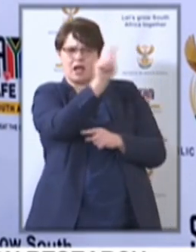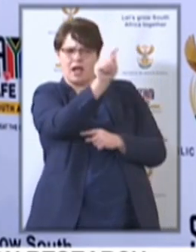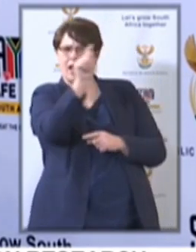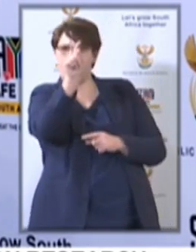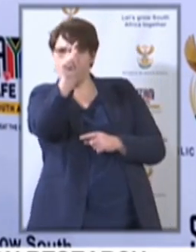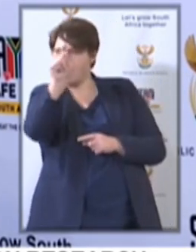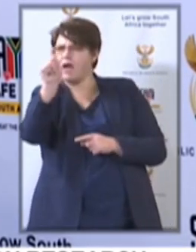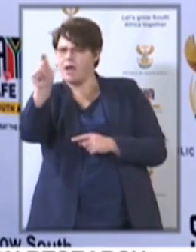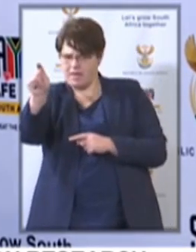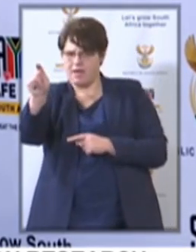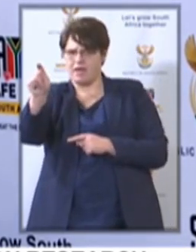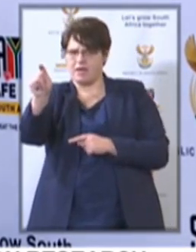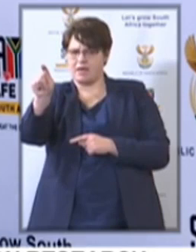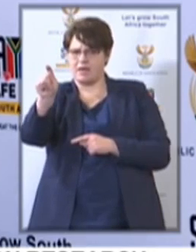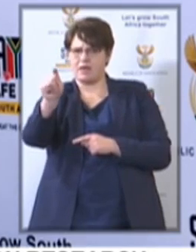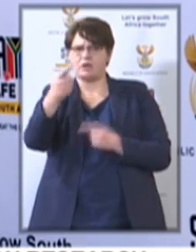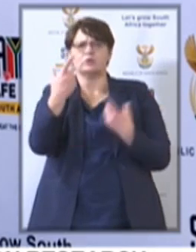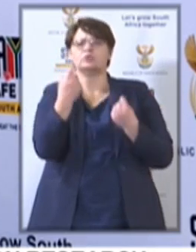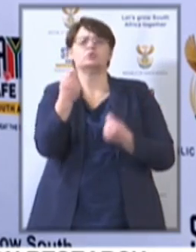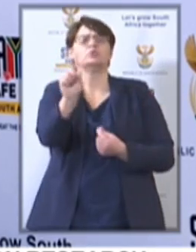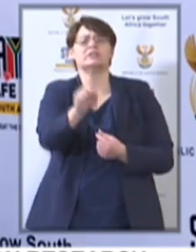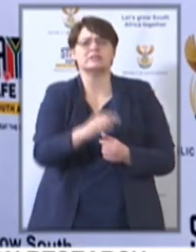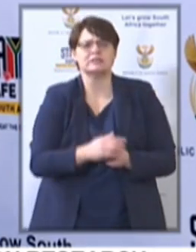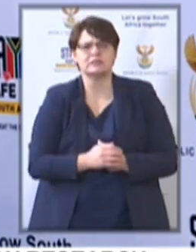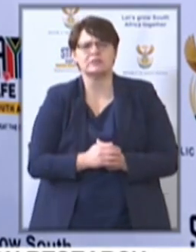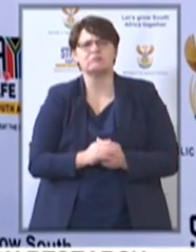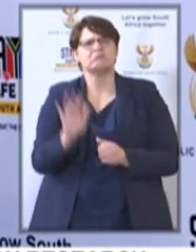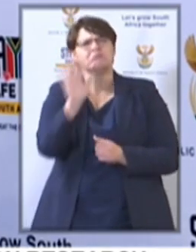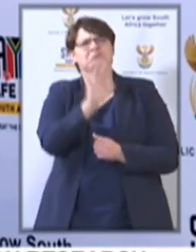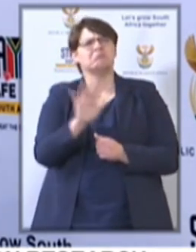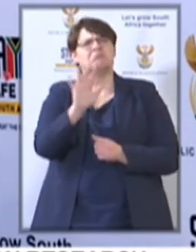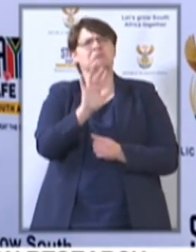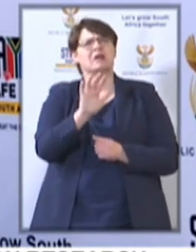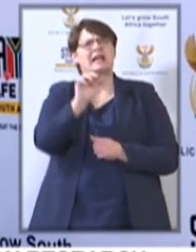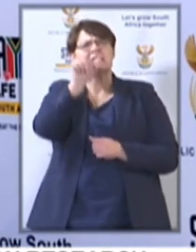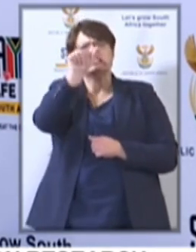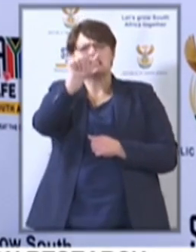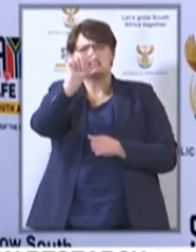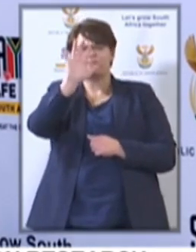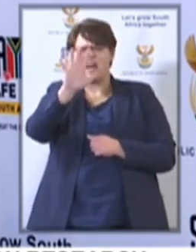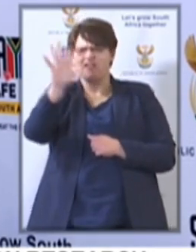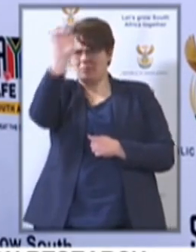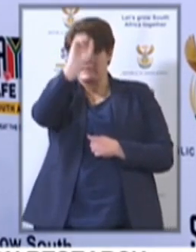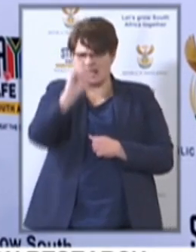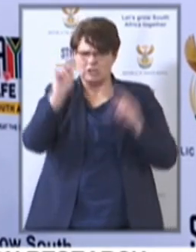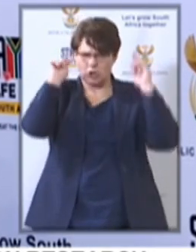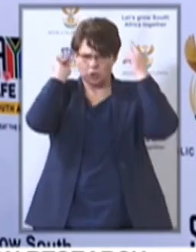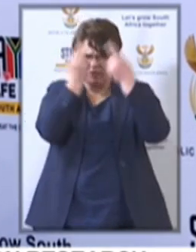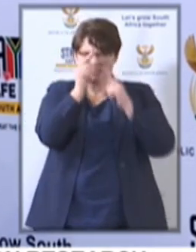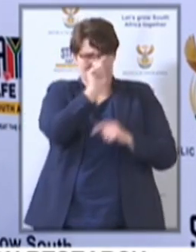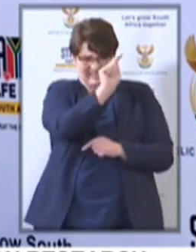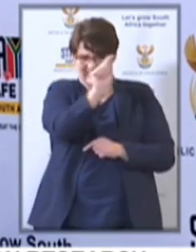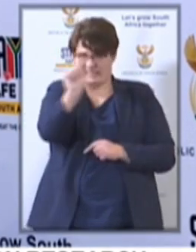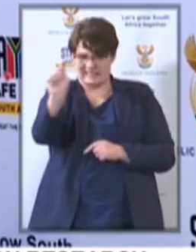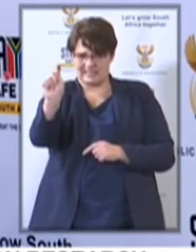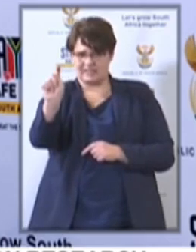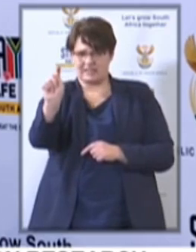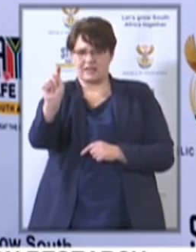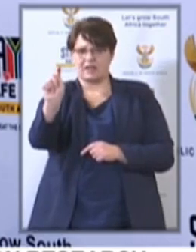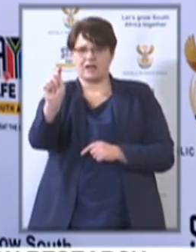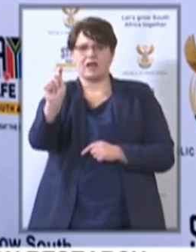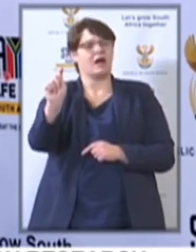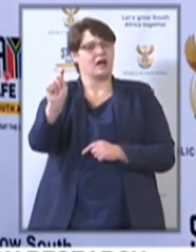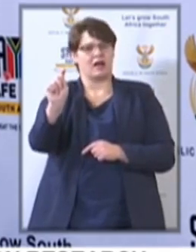way. In fact, we estimate that over 65% of our universities currently are